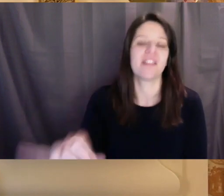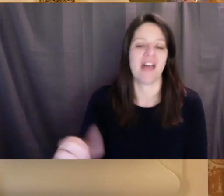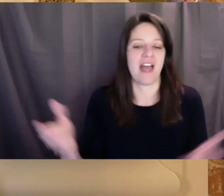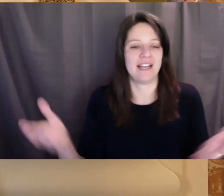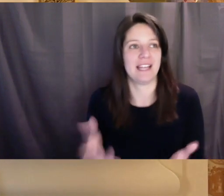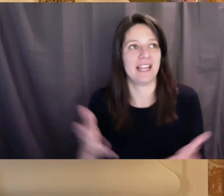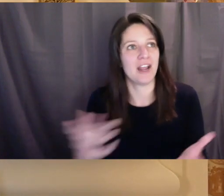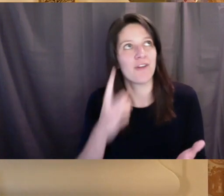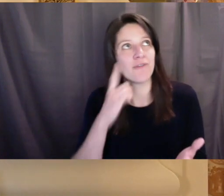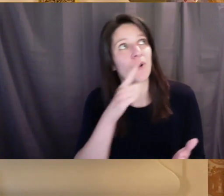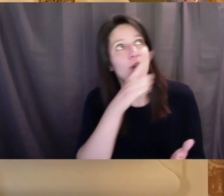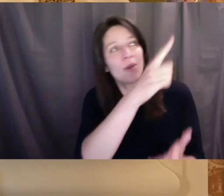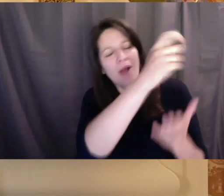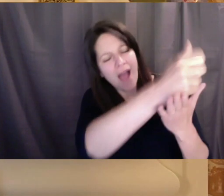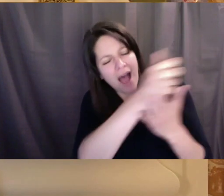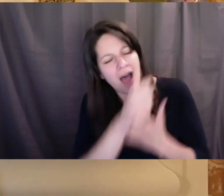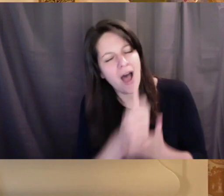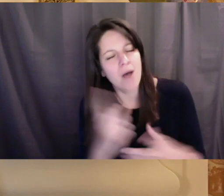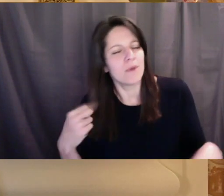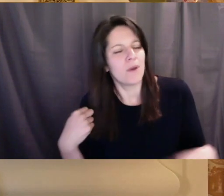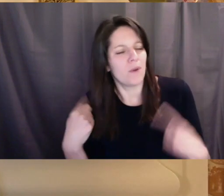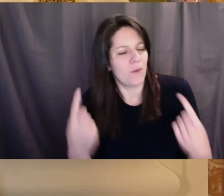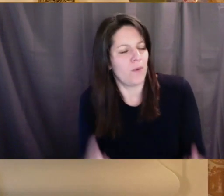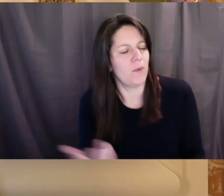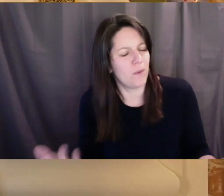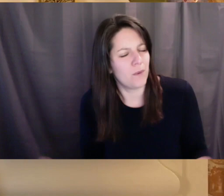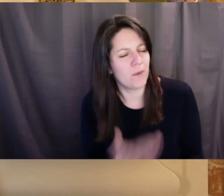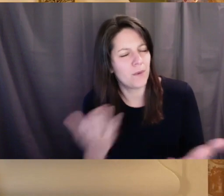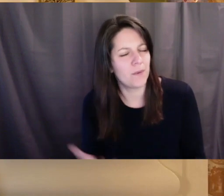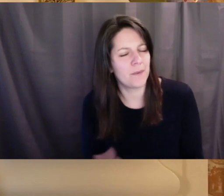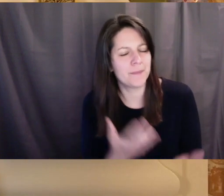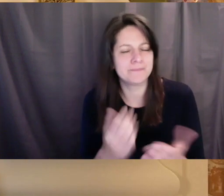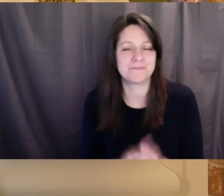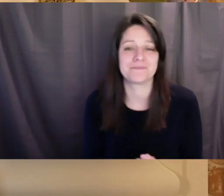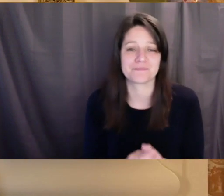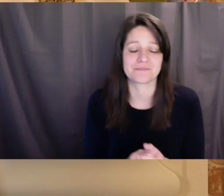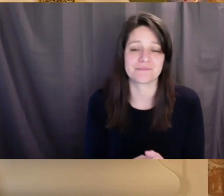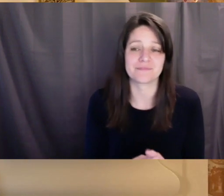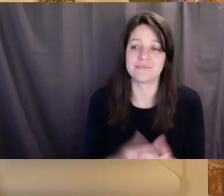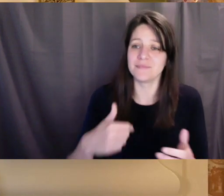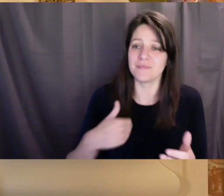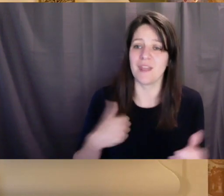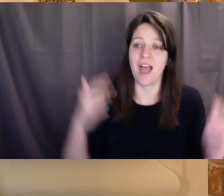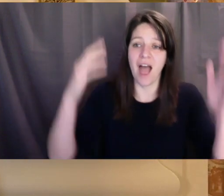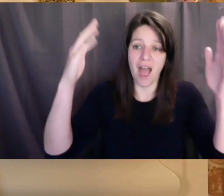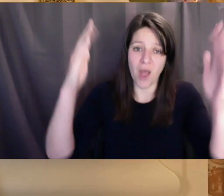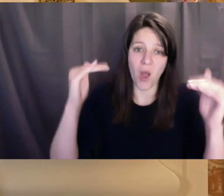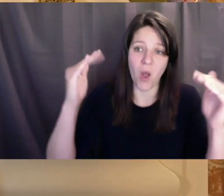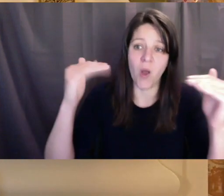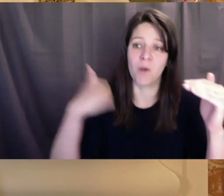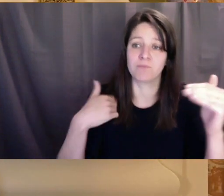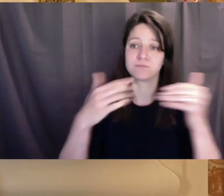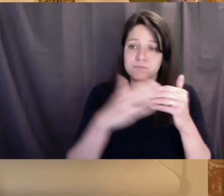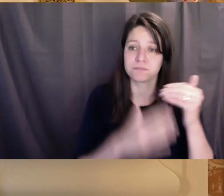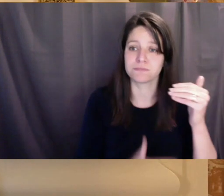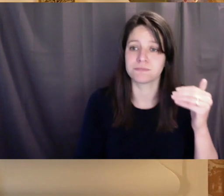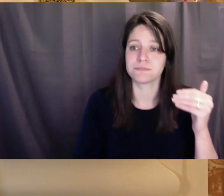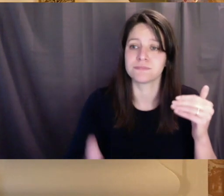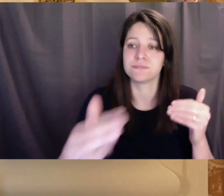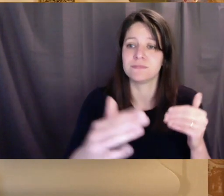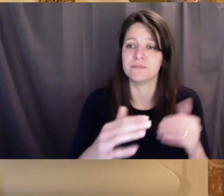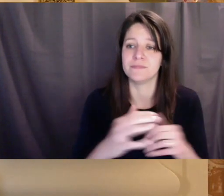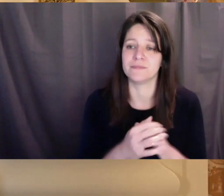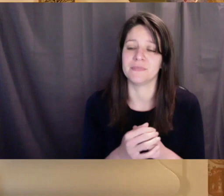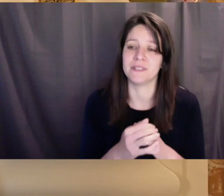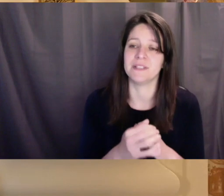Ebenezer. Hither by thy help I've come, and I